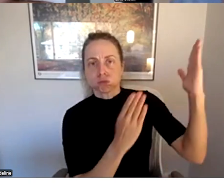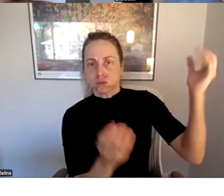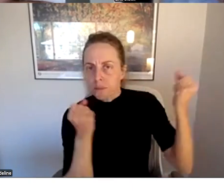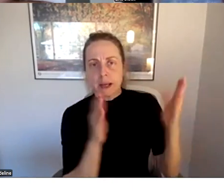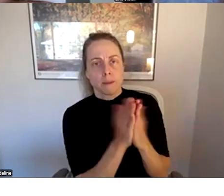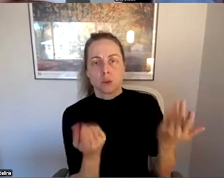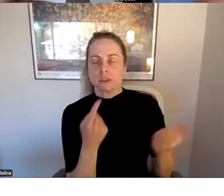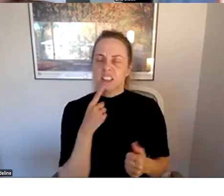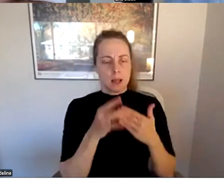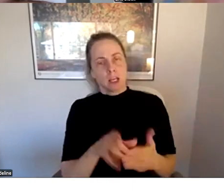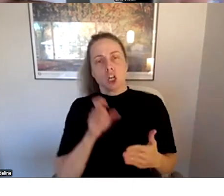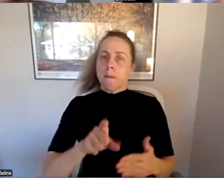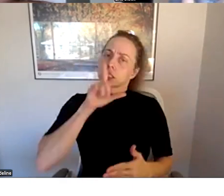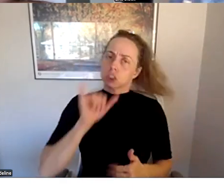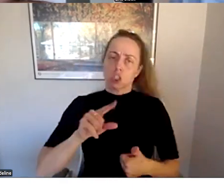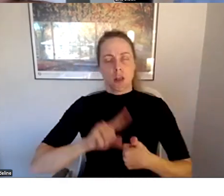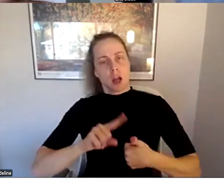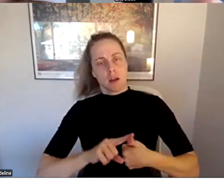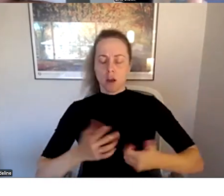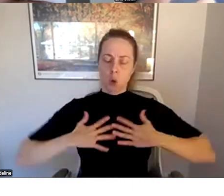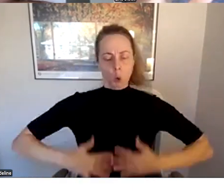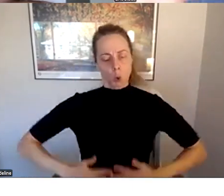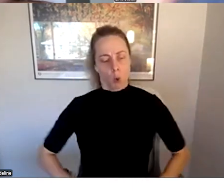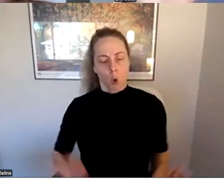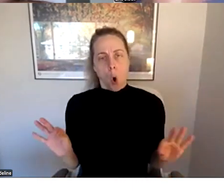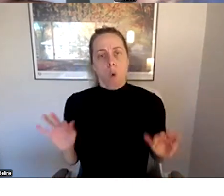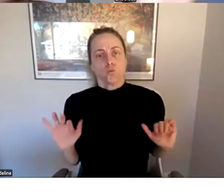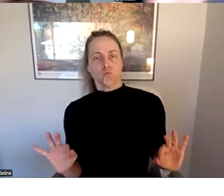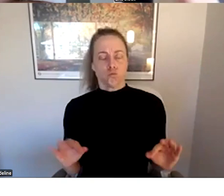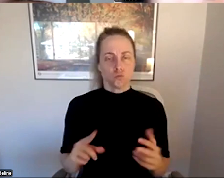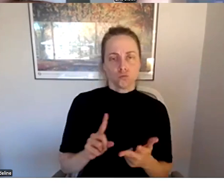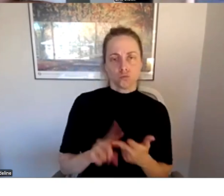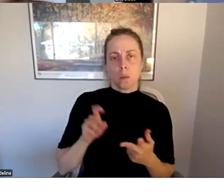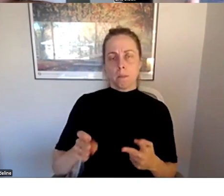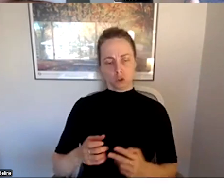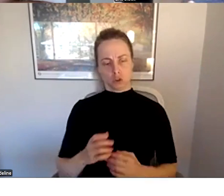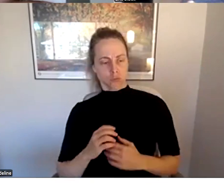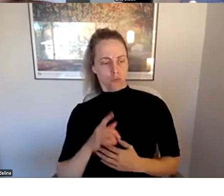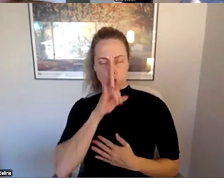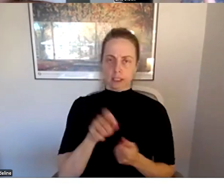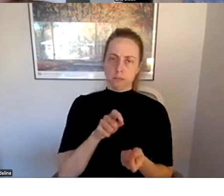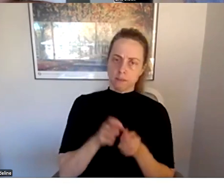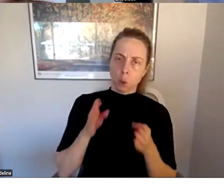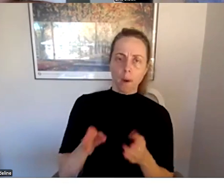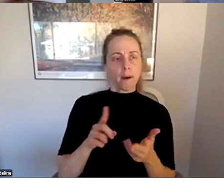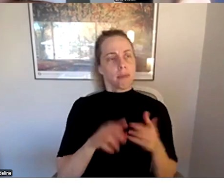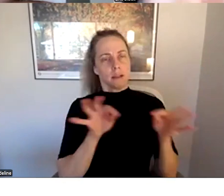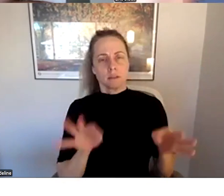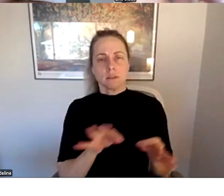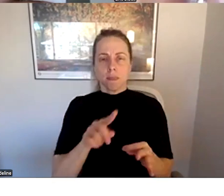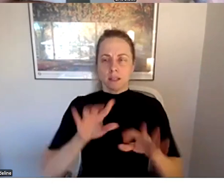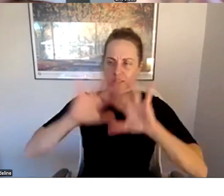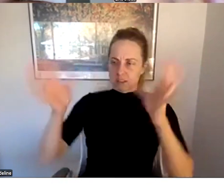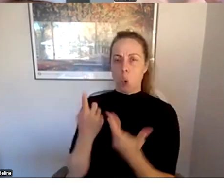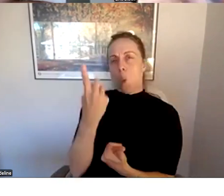know, able to do, you know, particularly, you know, leadership presence. They define this concept or construct. And the more we